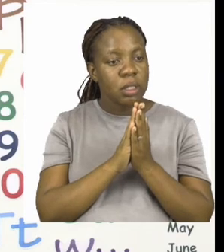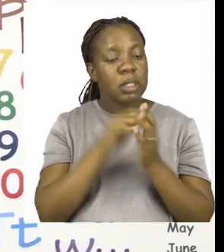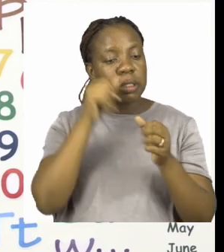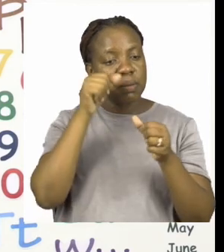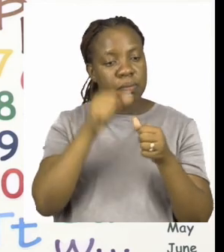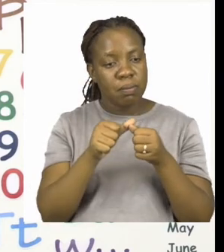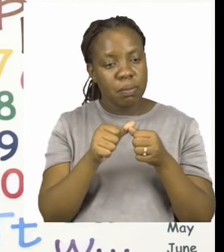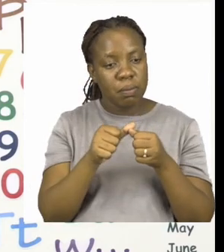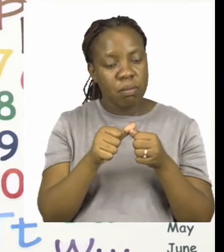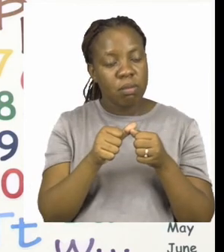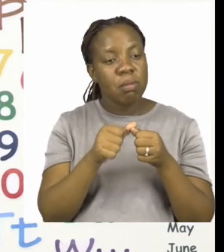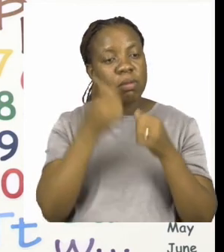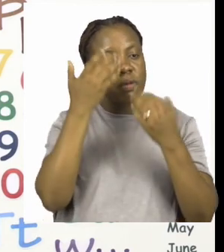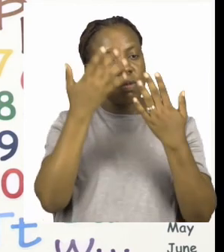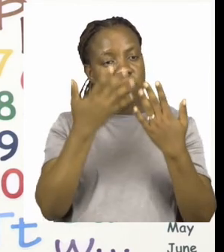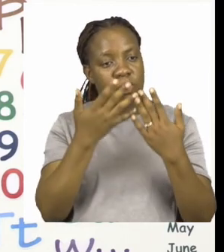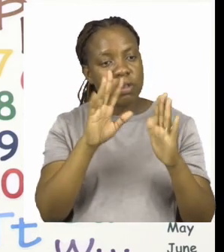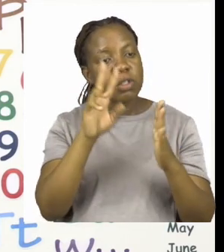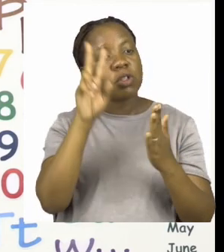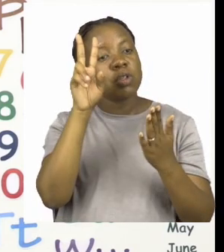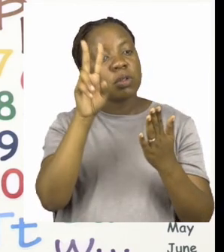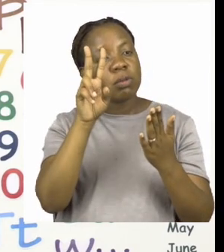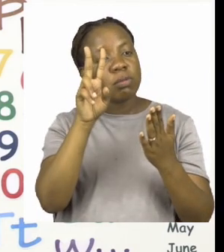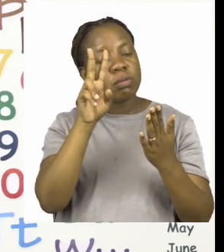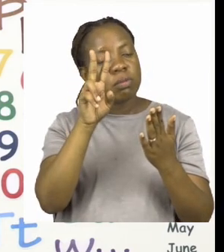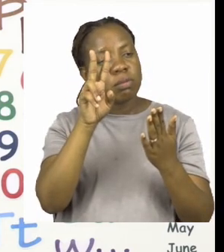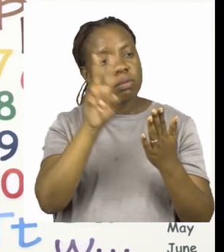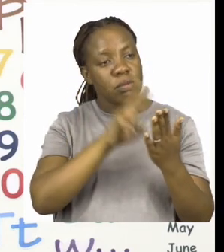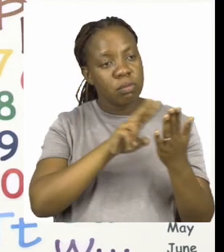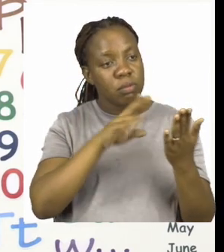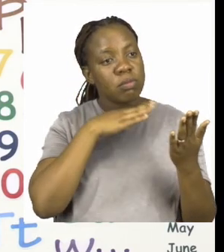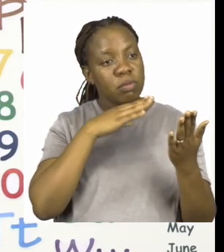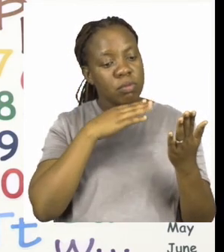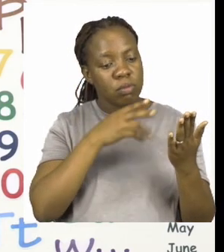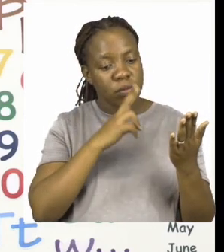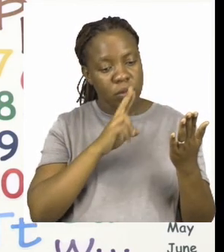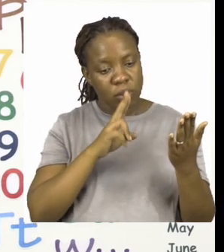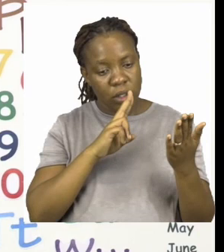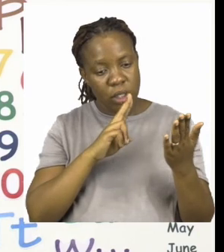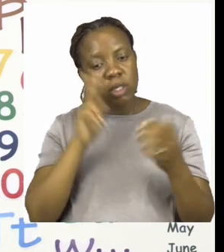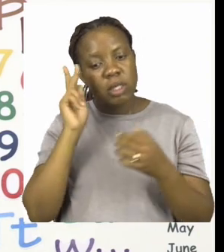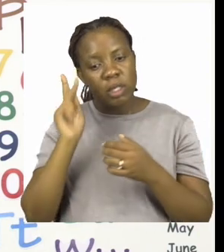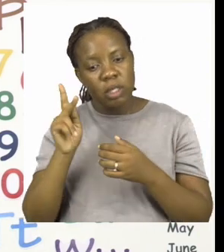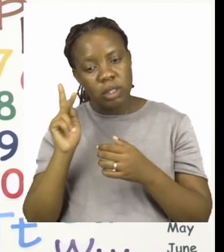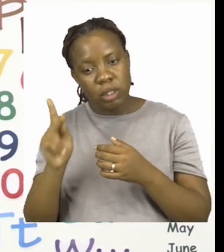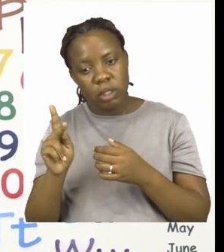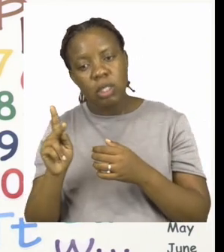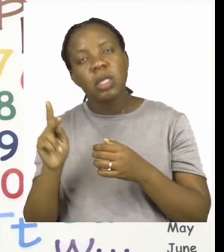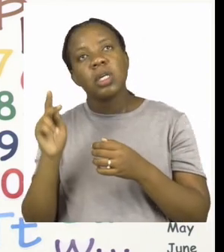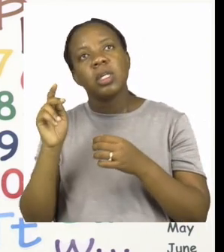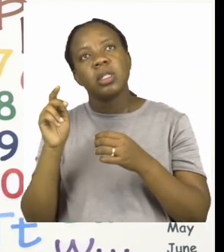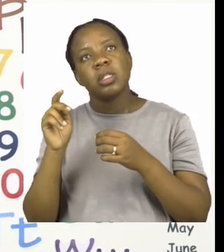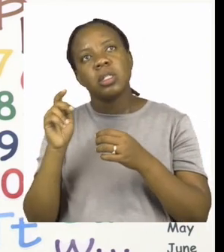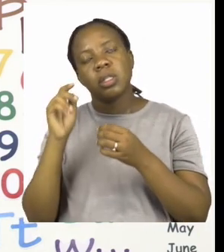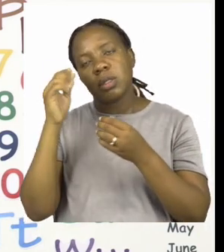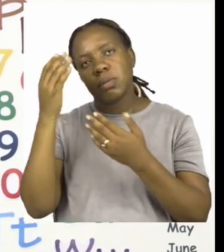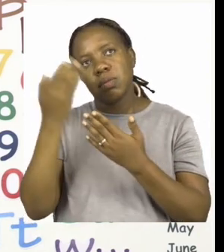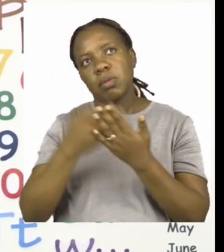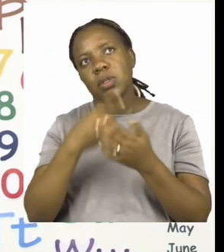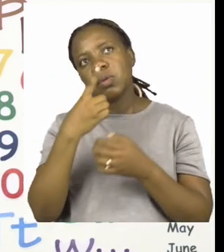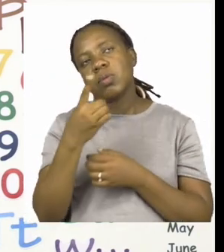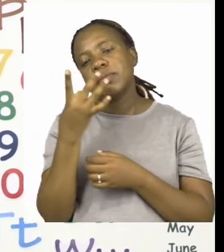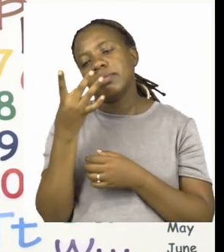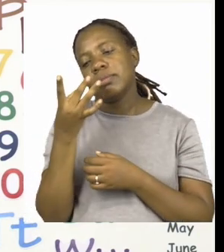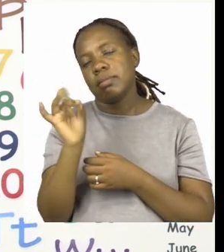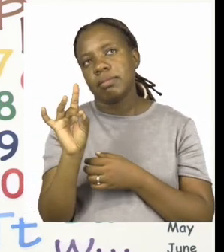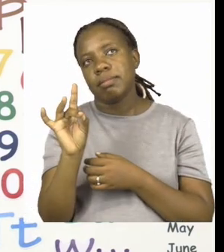also finish all your sentences. Have fun everyone. I will see you shortly after the break.